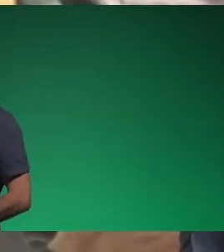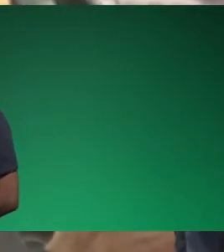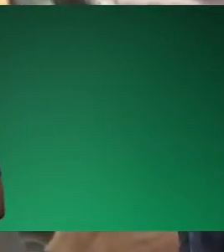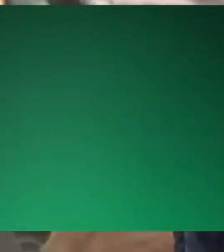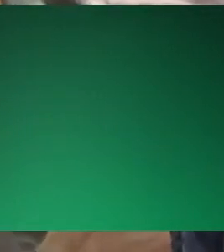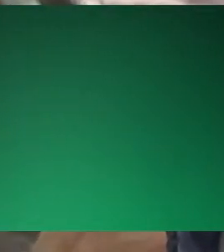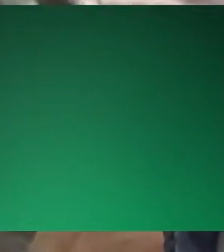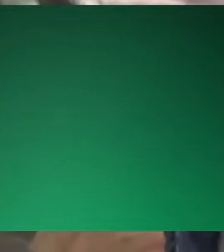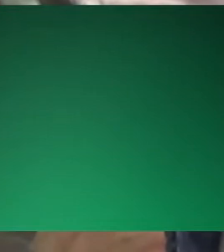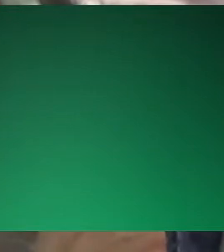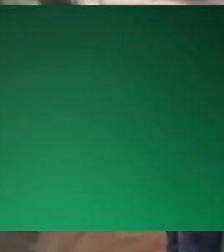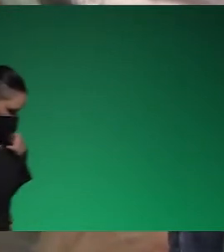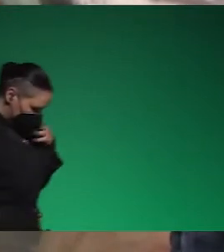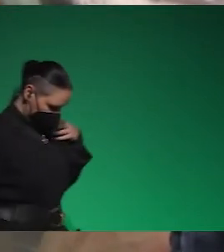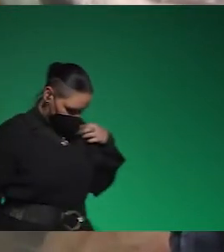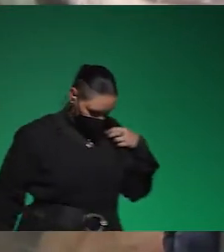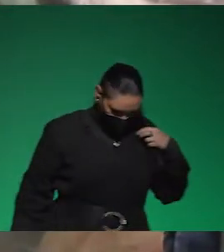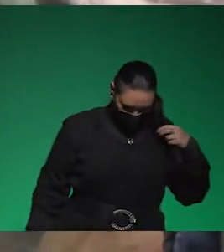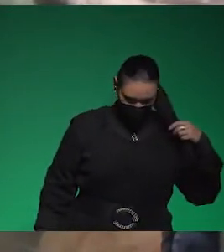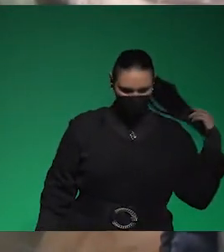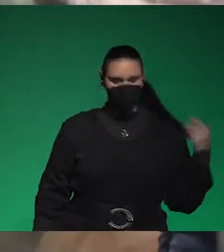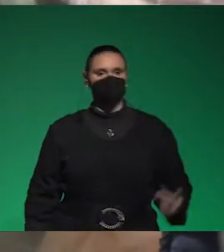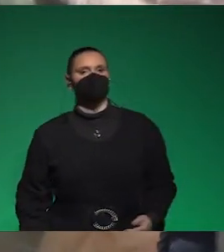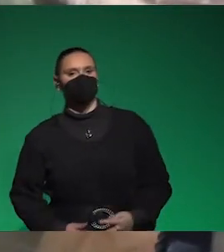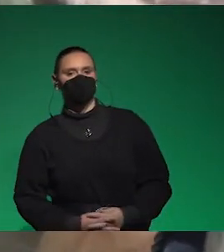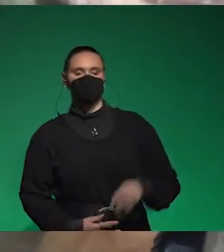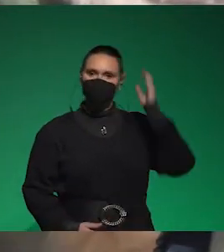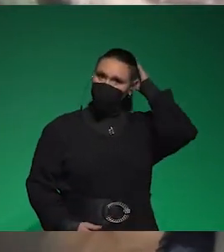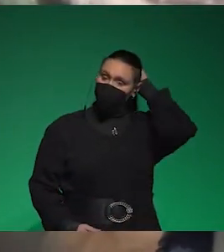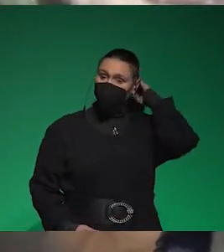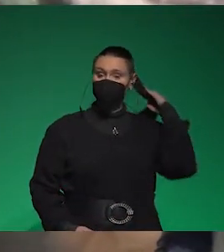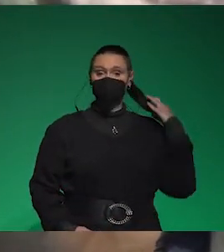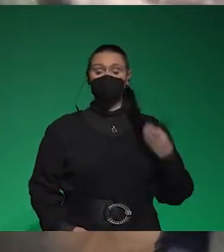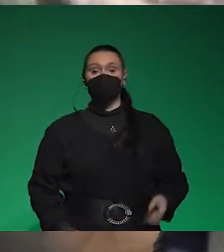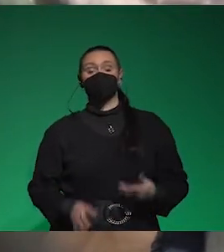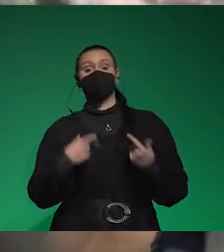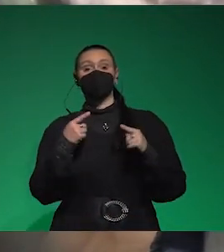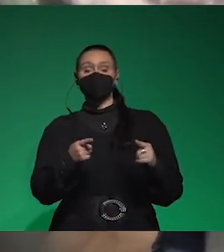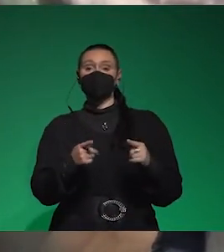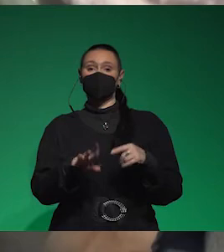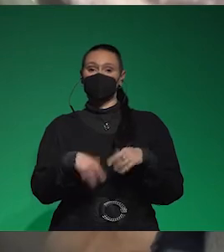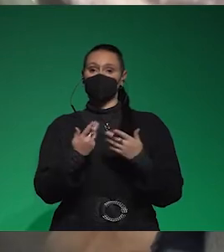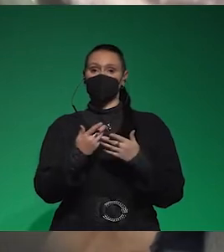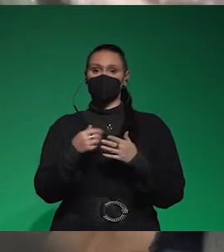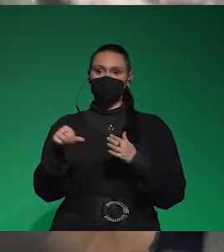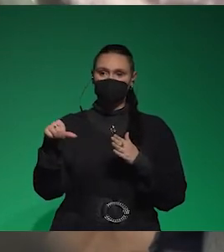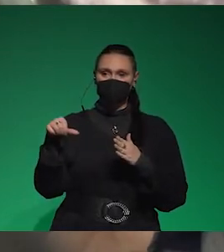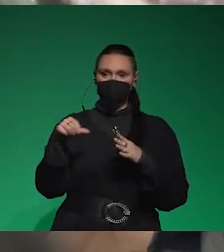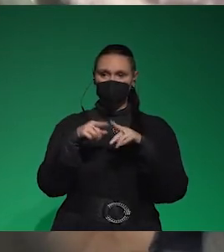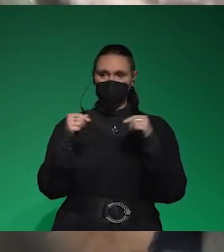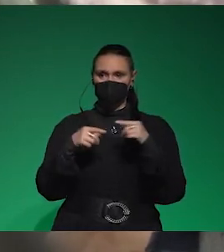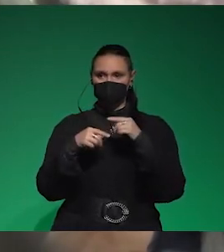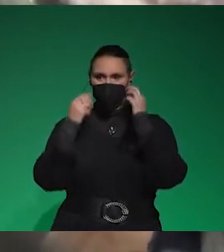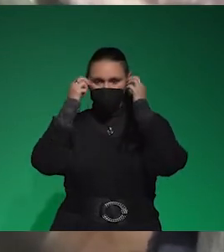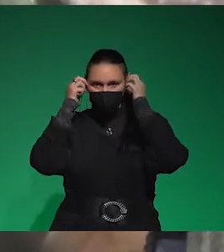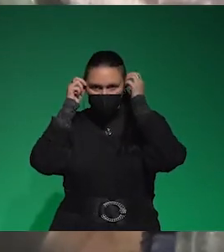Most of the oil palm plantation and rubber plantations are owned by big companies. Do you involve them, and how is their